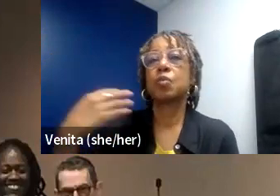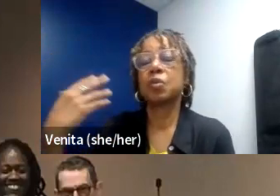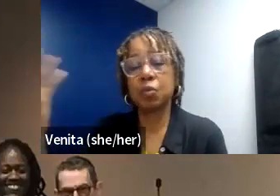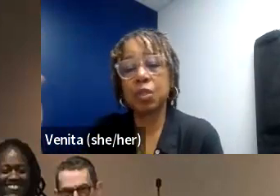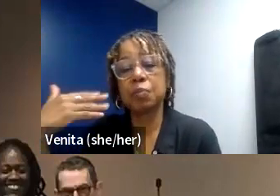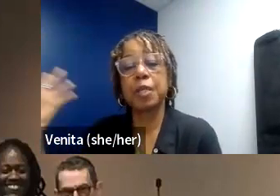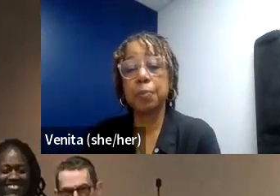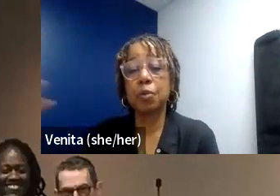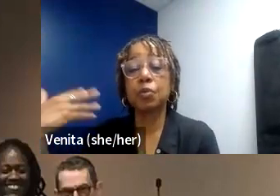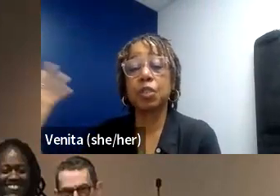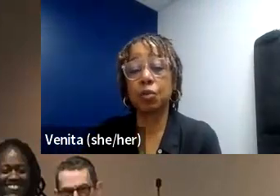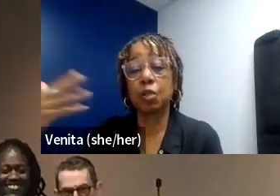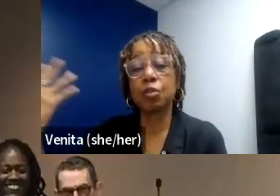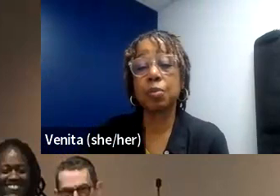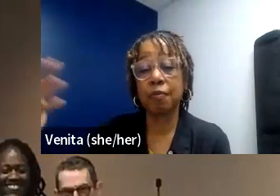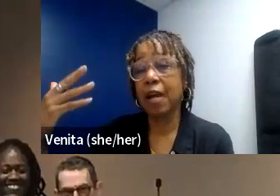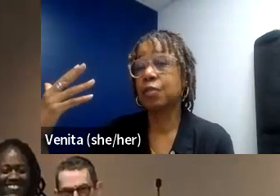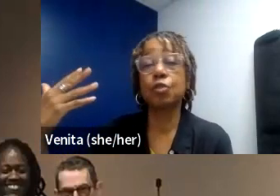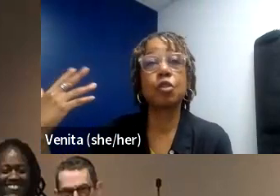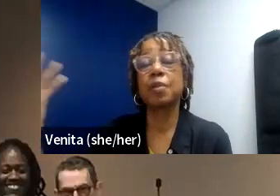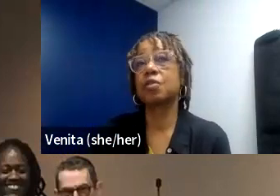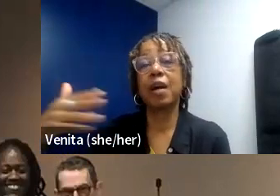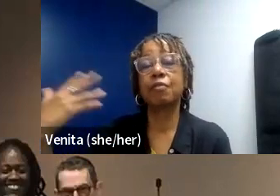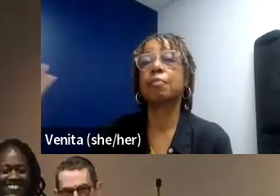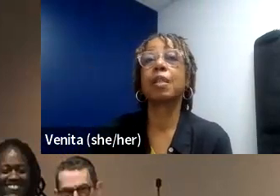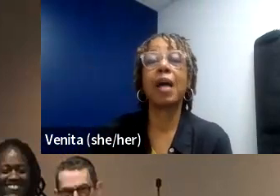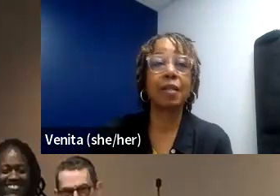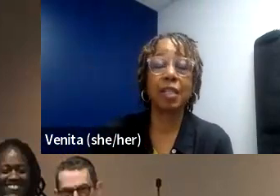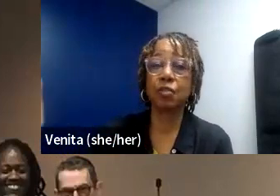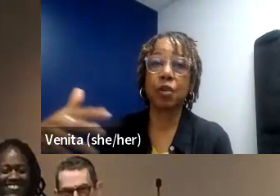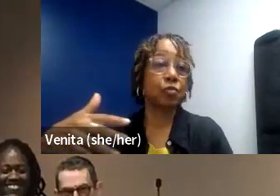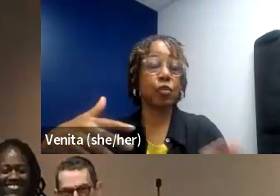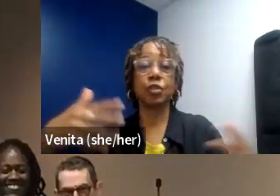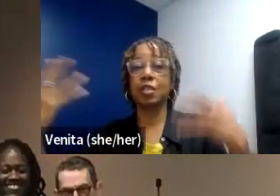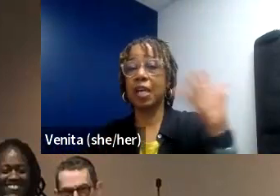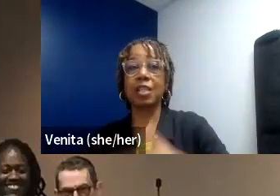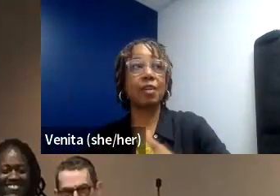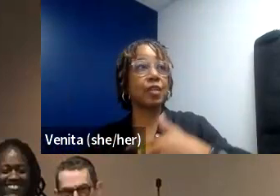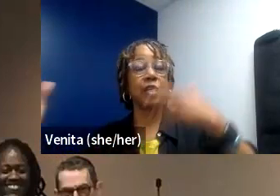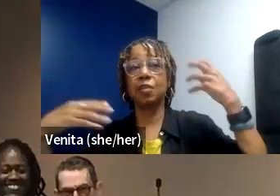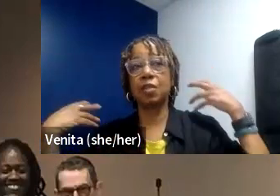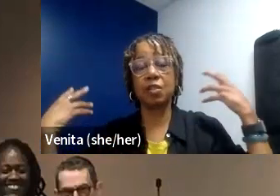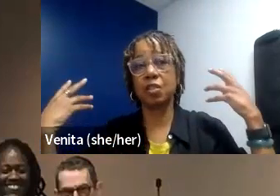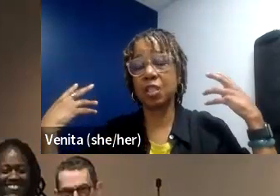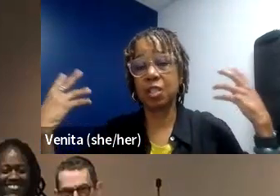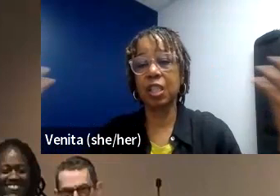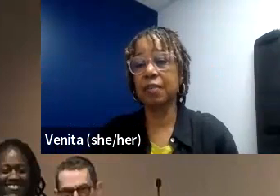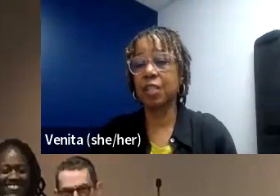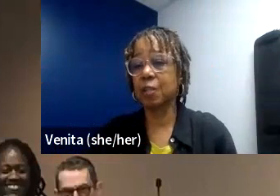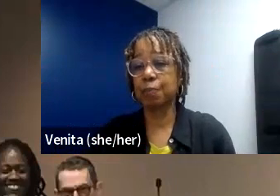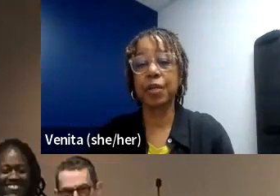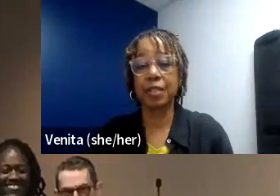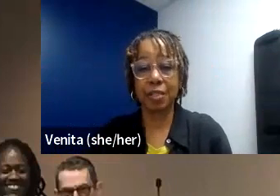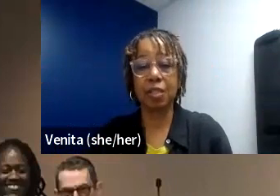diagnosed. People, you know, long-term survivors, you could be surviving from a lot of things versus HIV, just